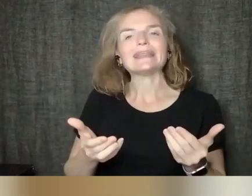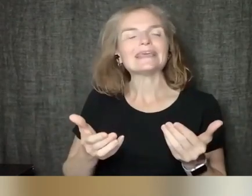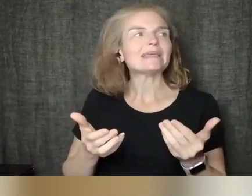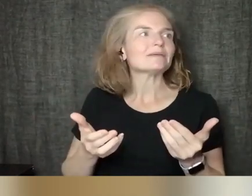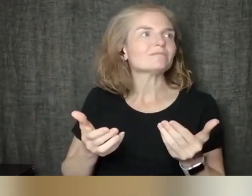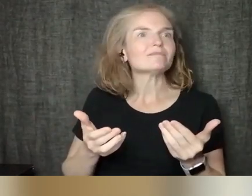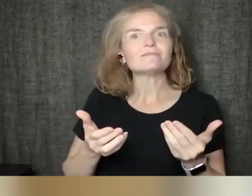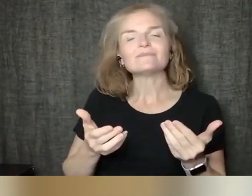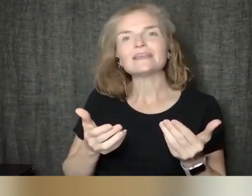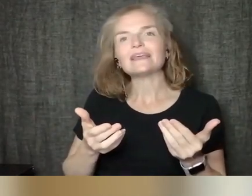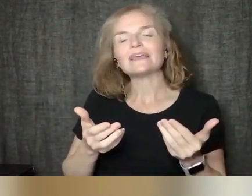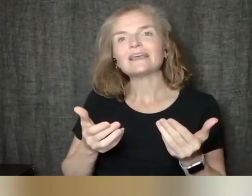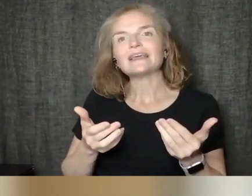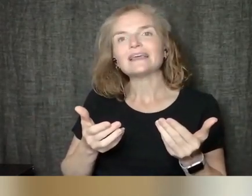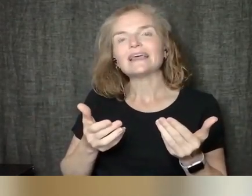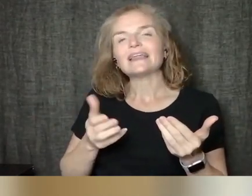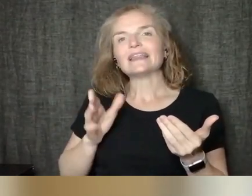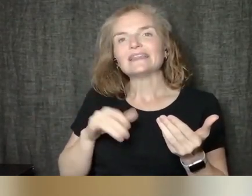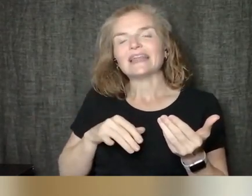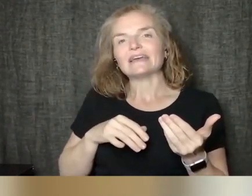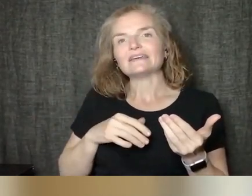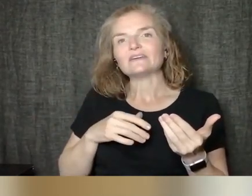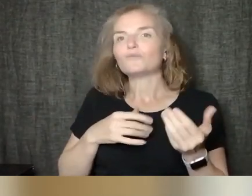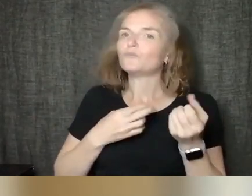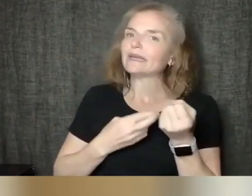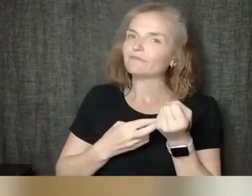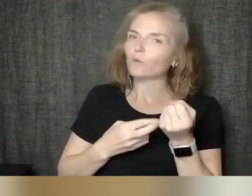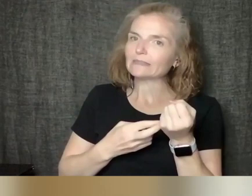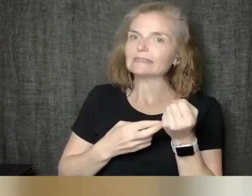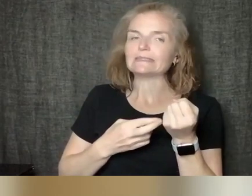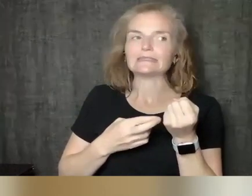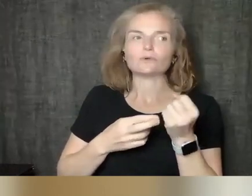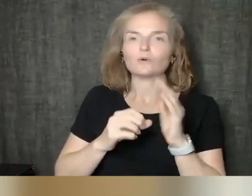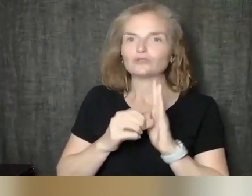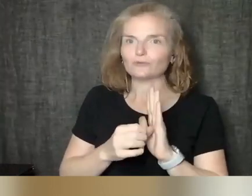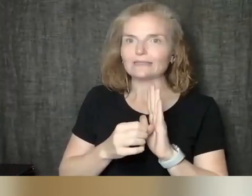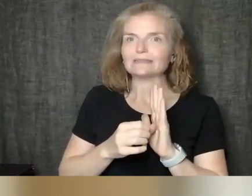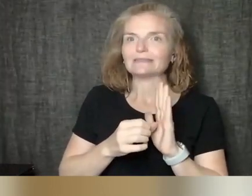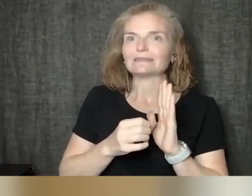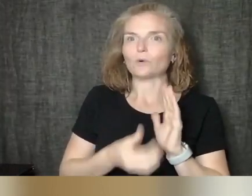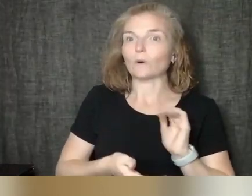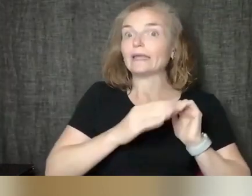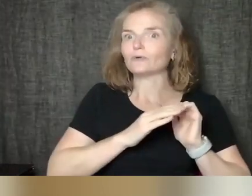is very likely a problem. Anything that creates a self and